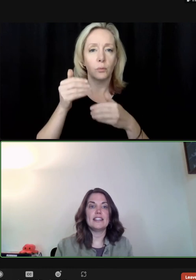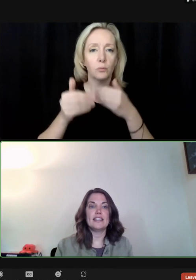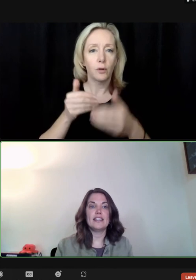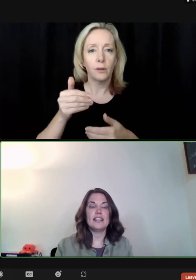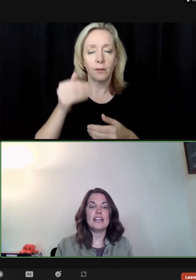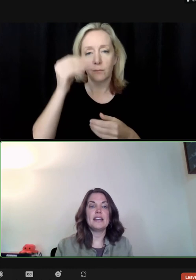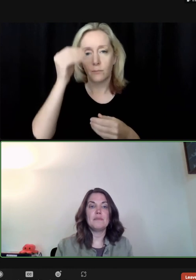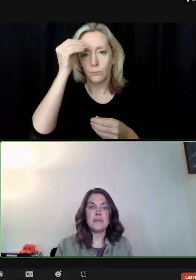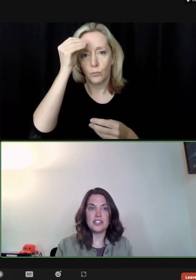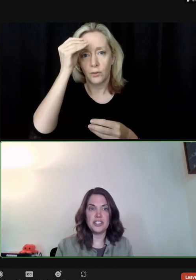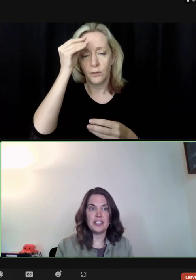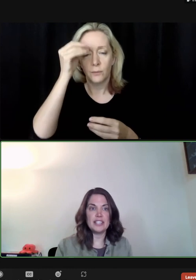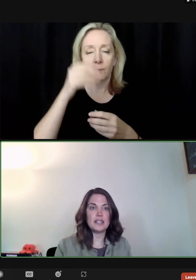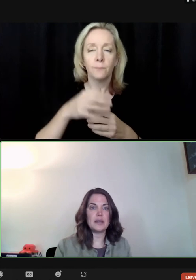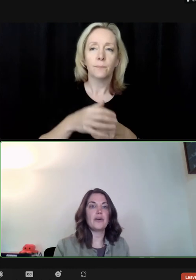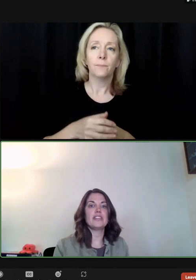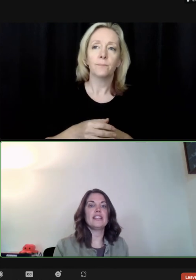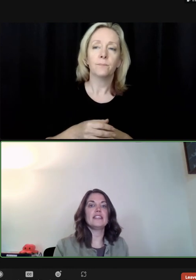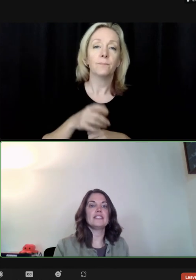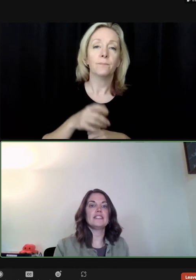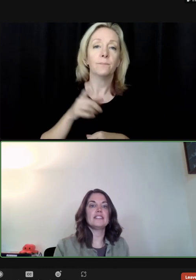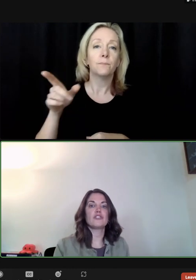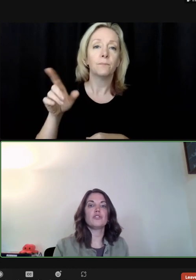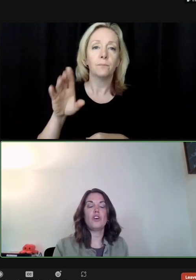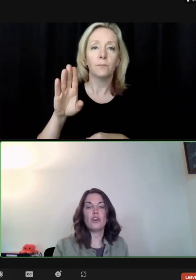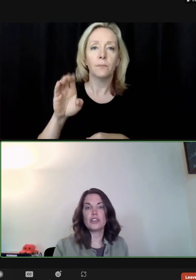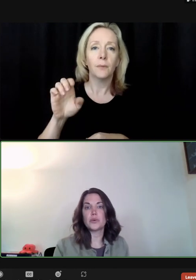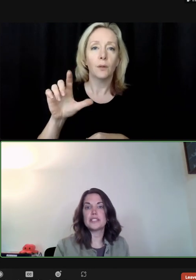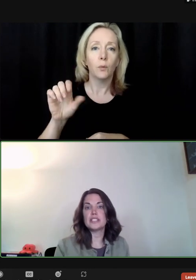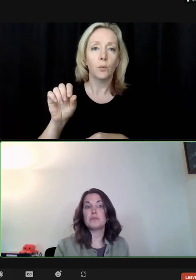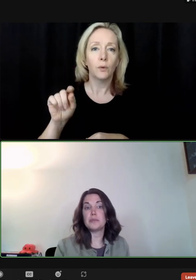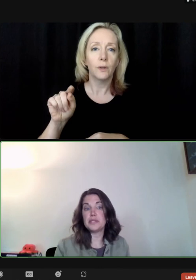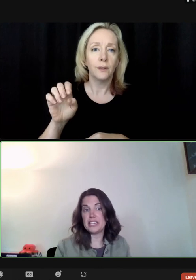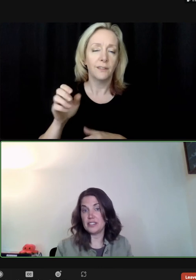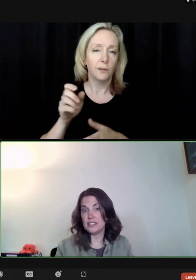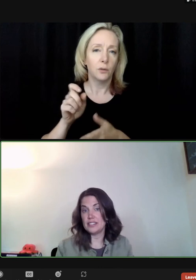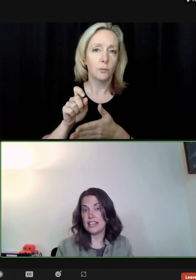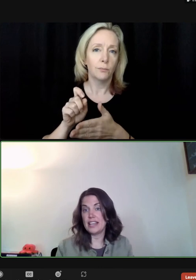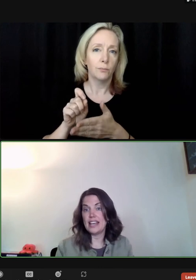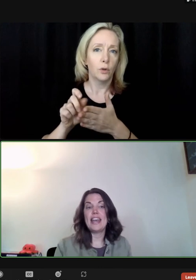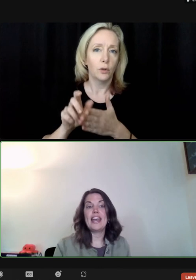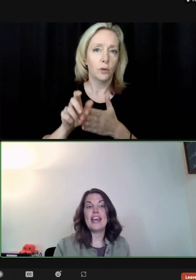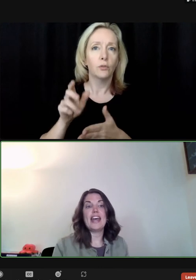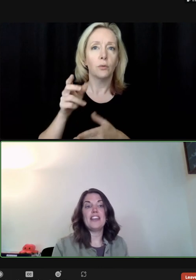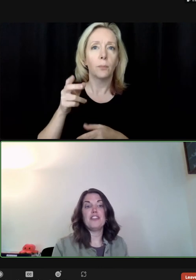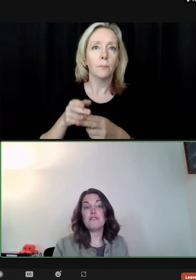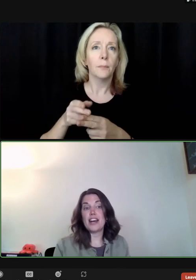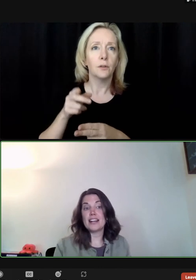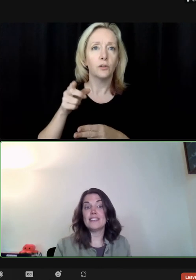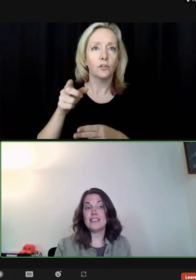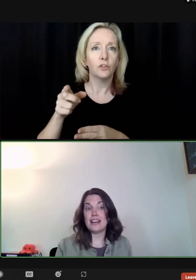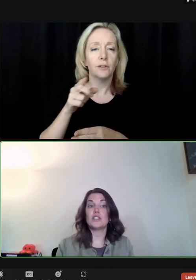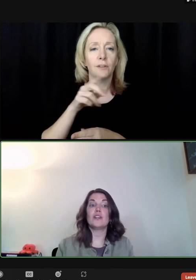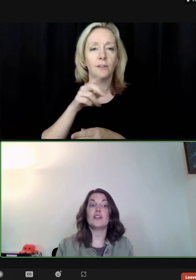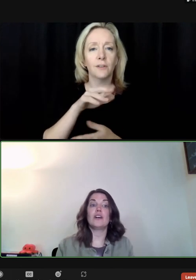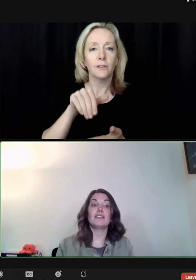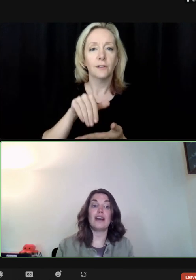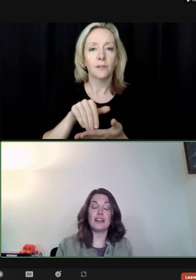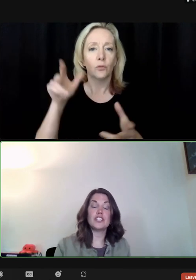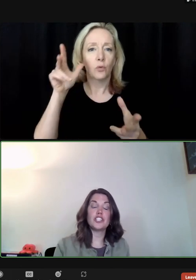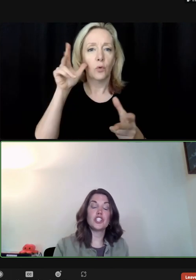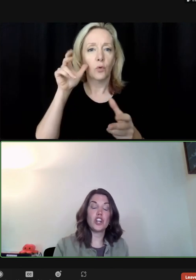And he mentioned this about the central auditory system limitations and the fact